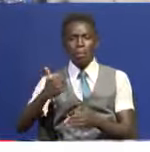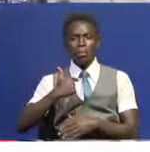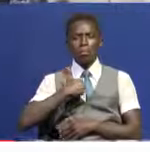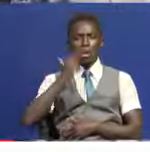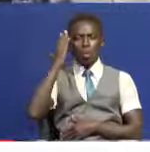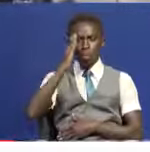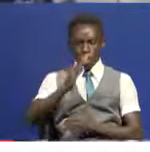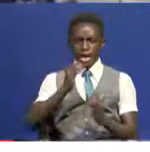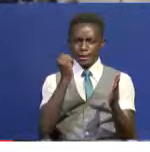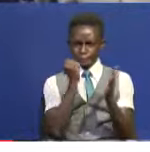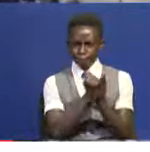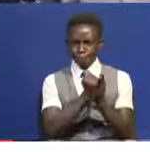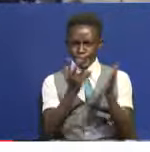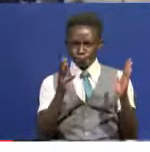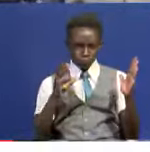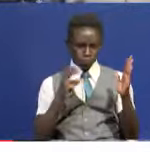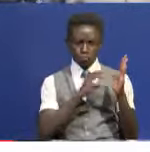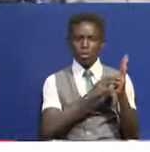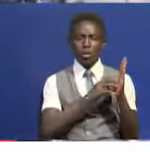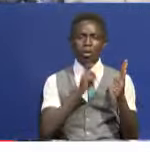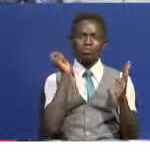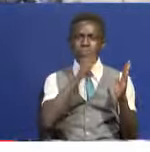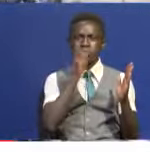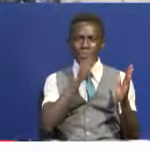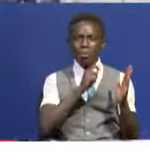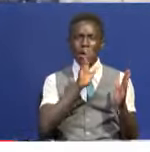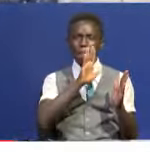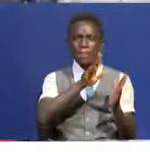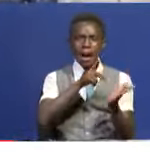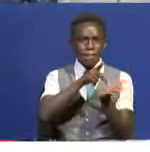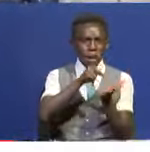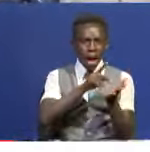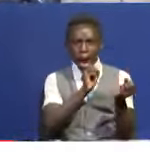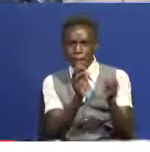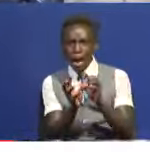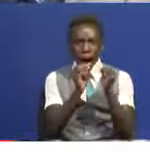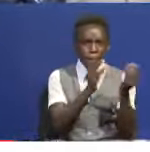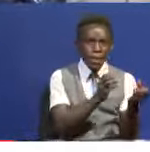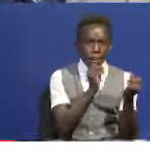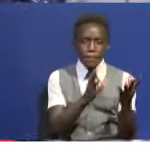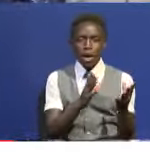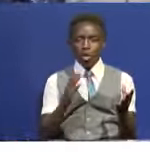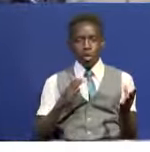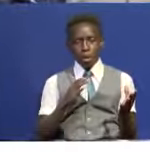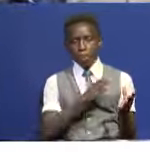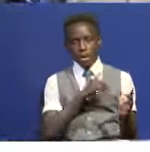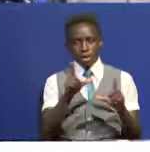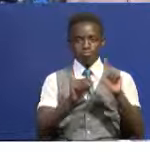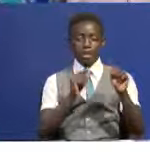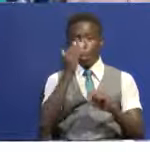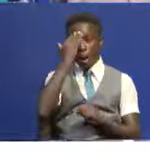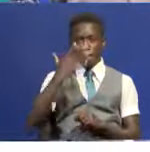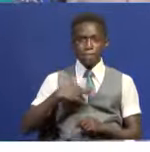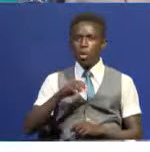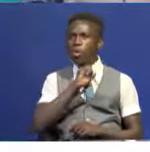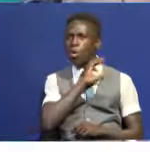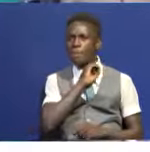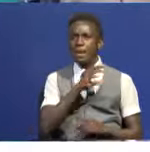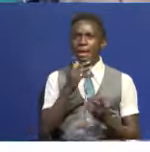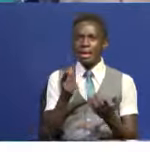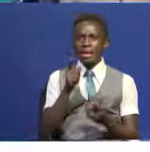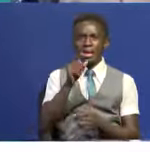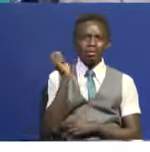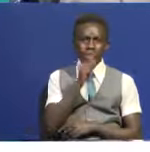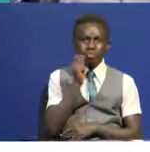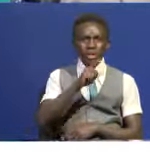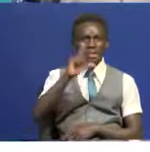Muguka and the miraa pricing committee. Because the issue of the problem people are talking about, the pricing, because it's cheap and